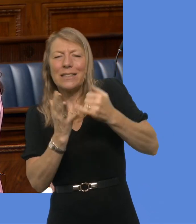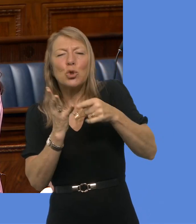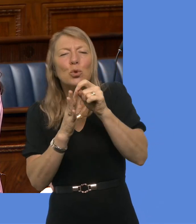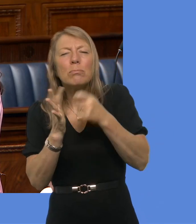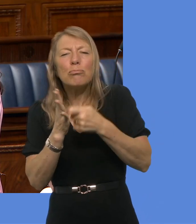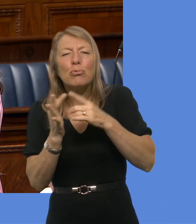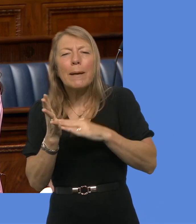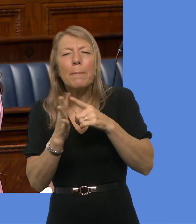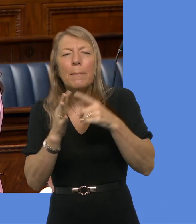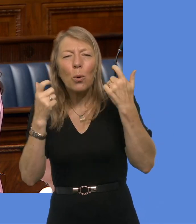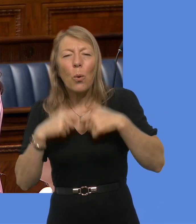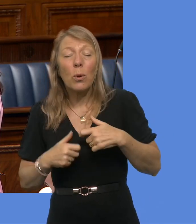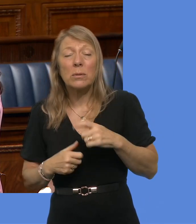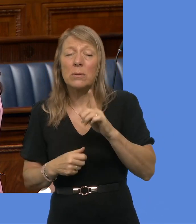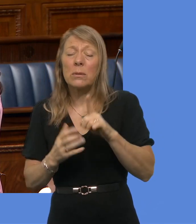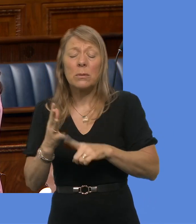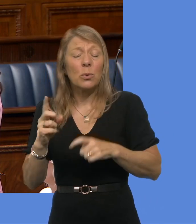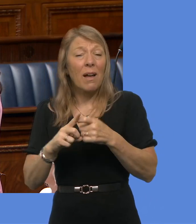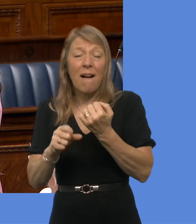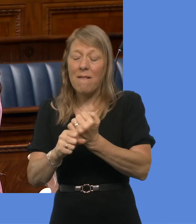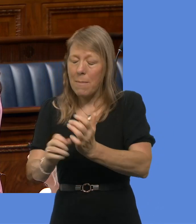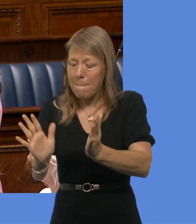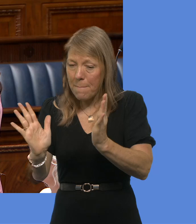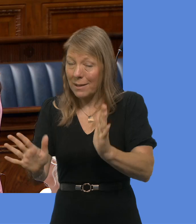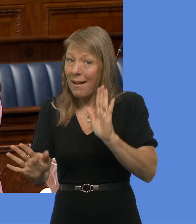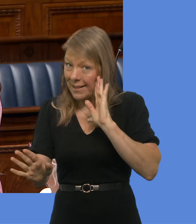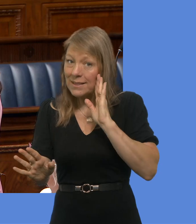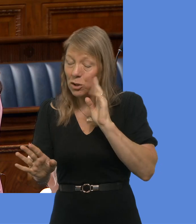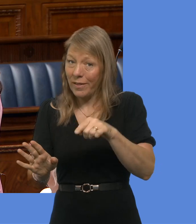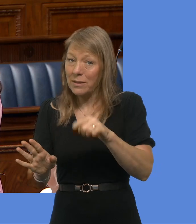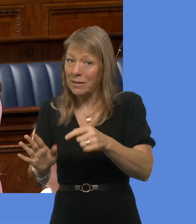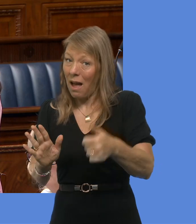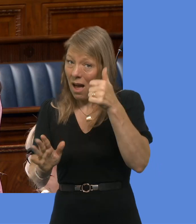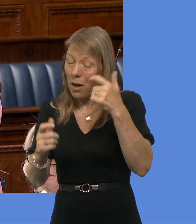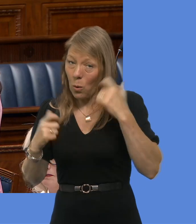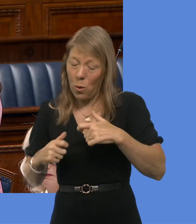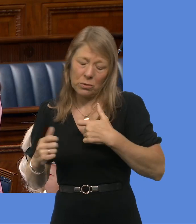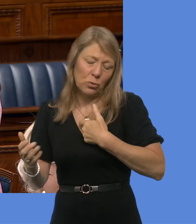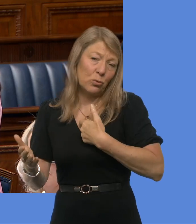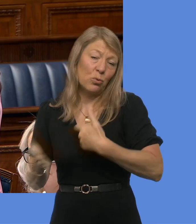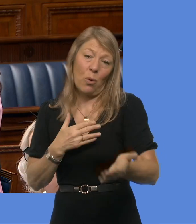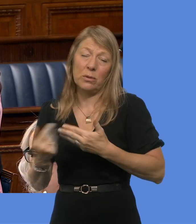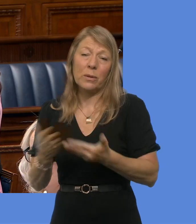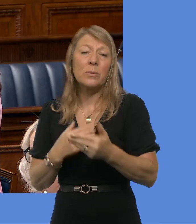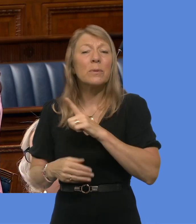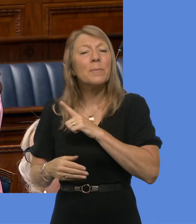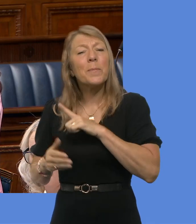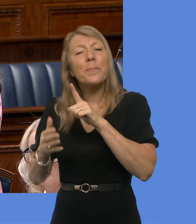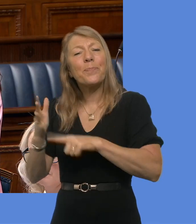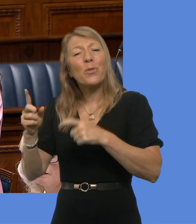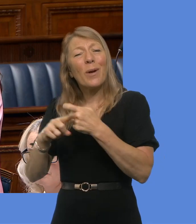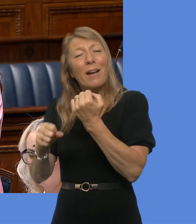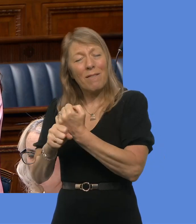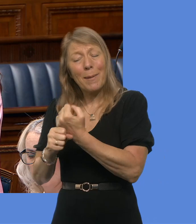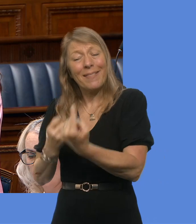of what the High Court has said and move to urgently address these issues, because the UK Parliament has sovereignty over these issues. They've asserted